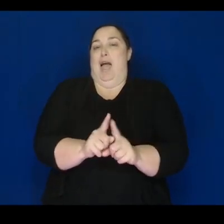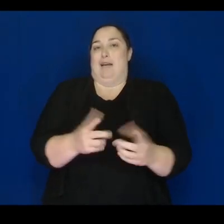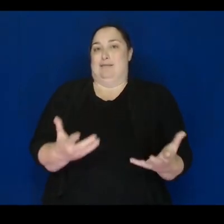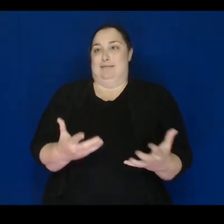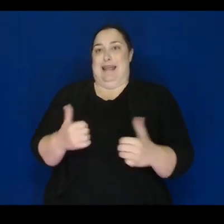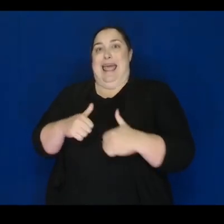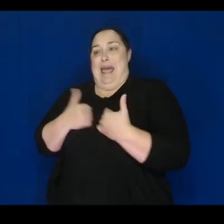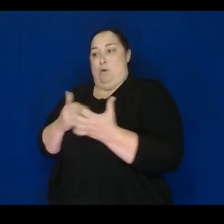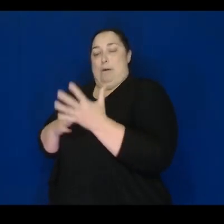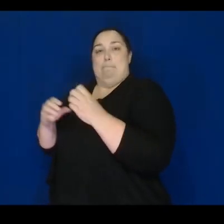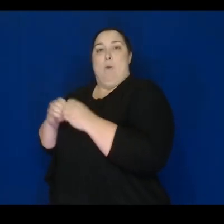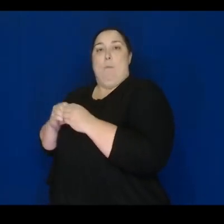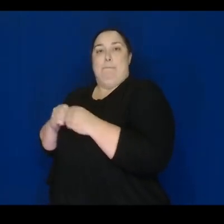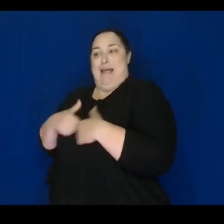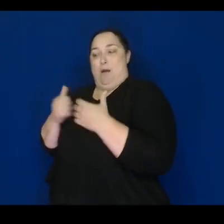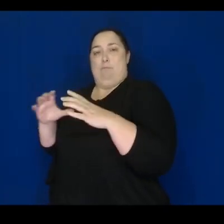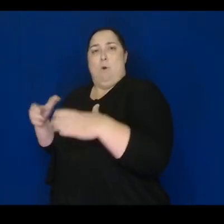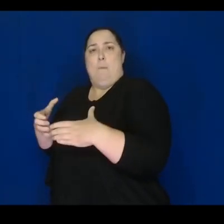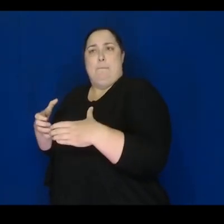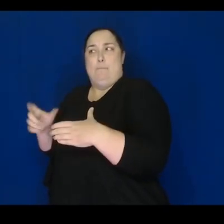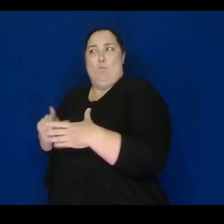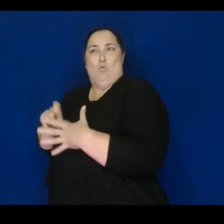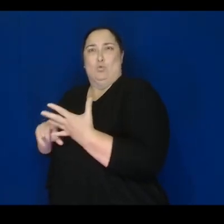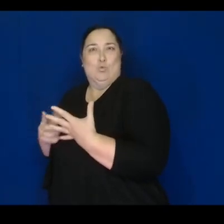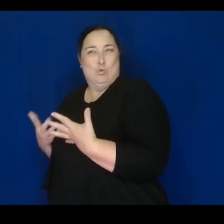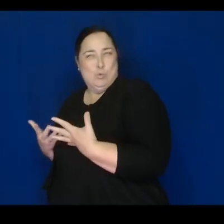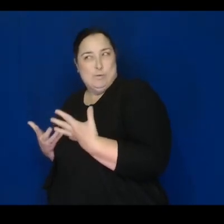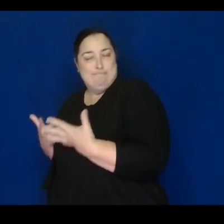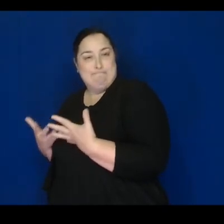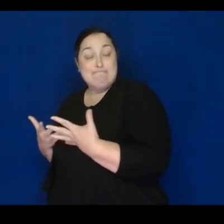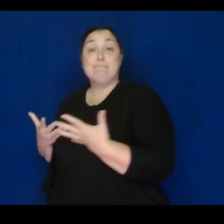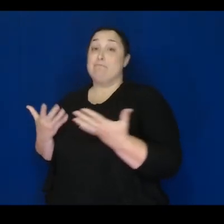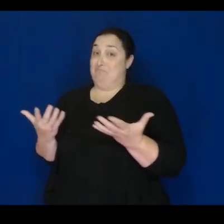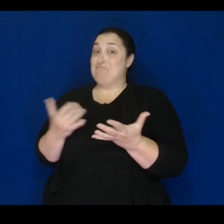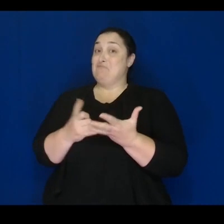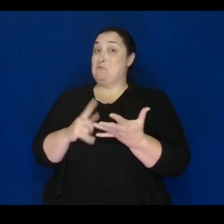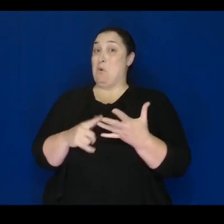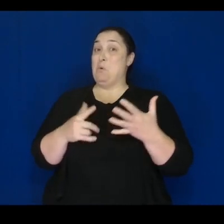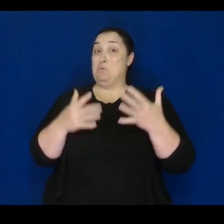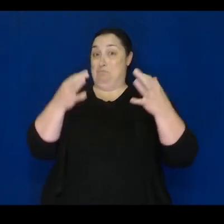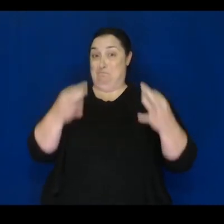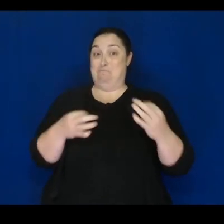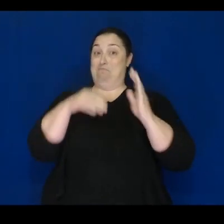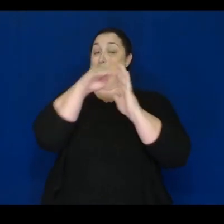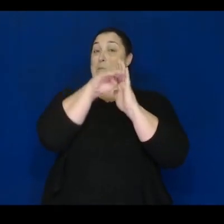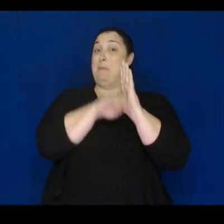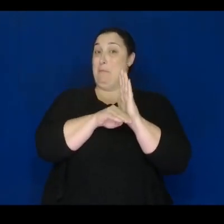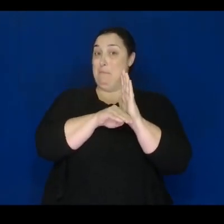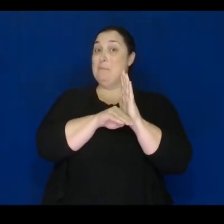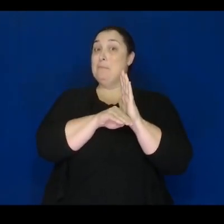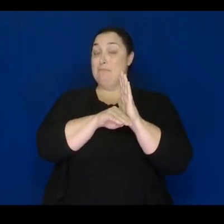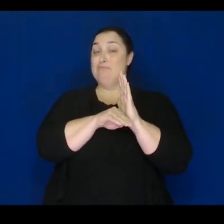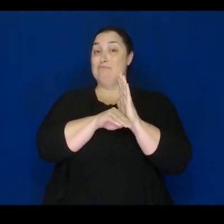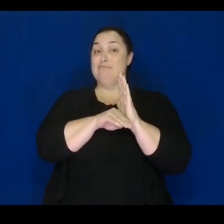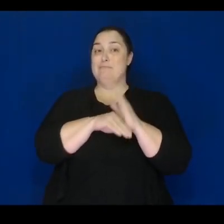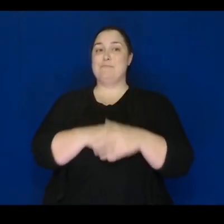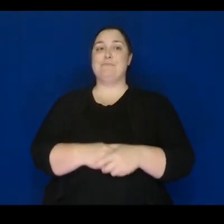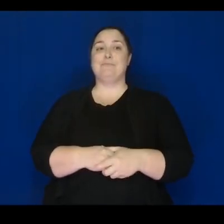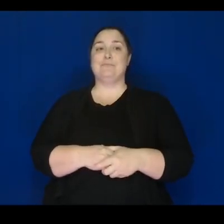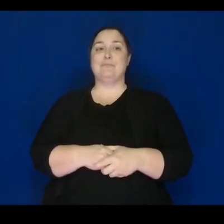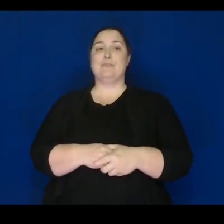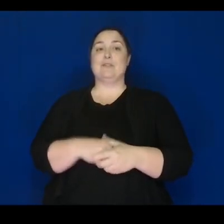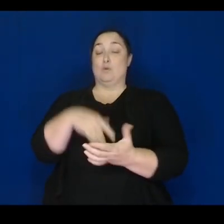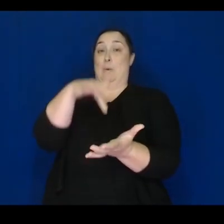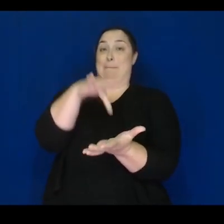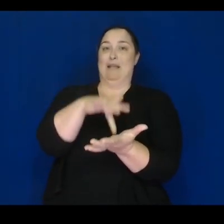it. And so we put together the Artways of Learning principles. And so you can see here in the middle, it's